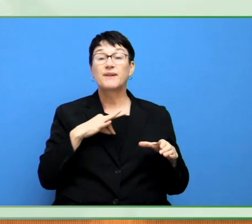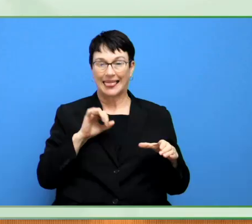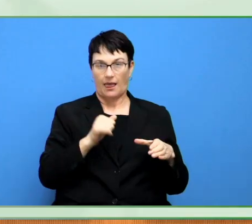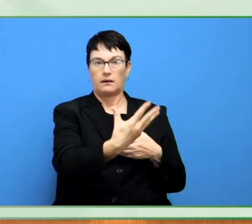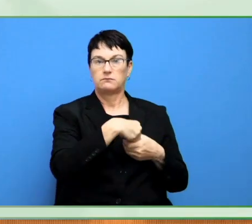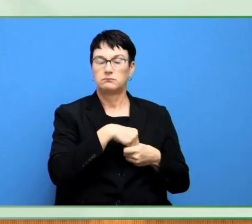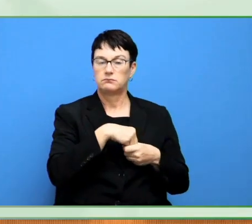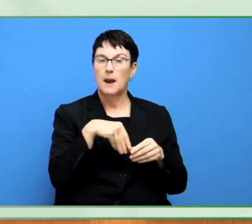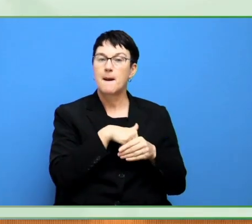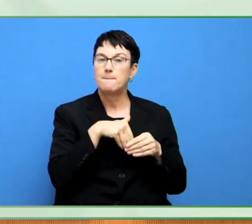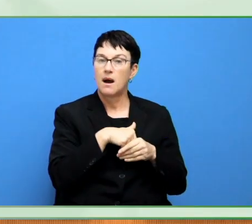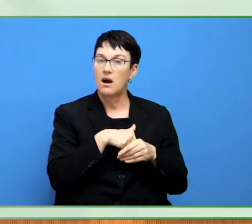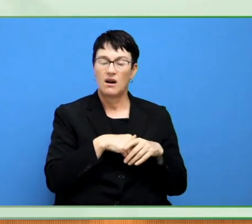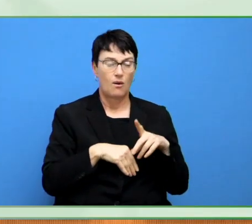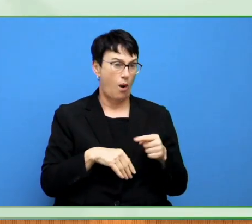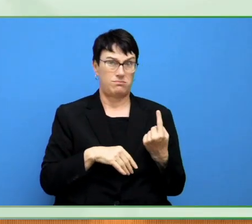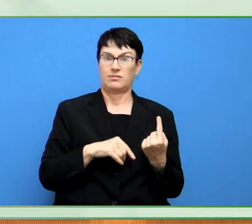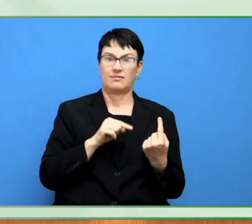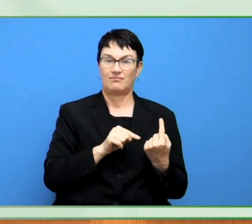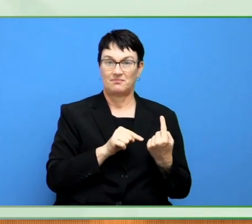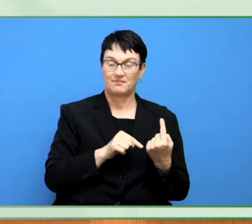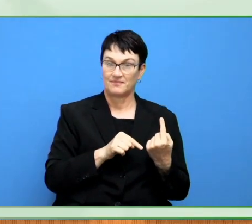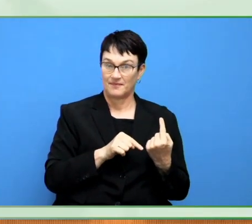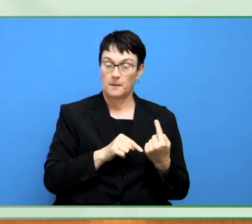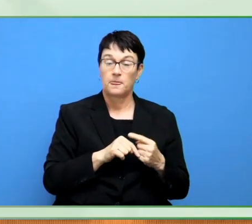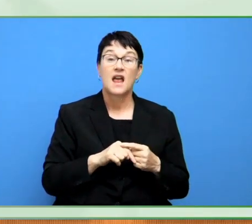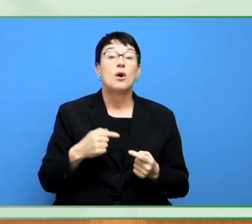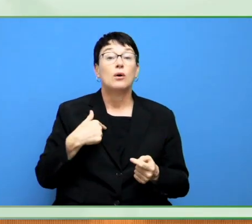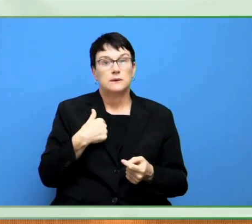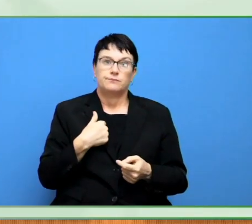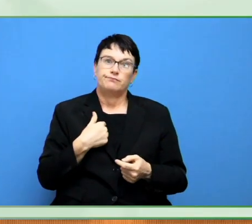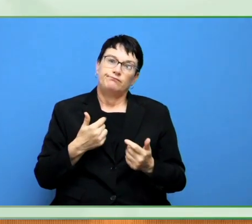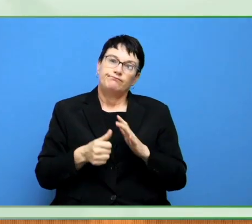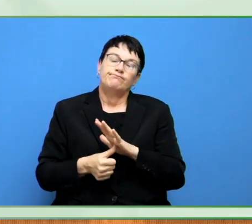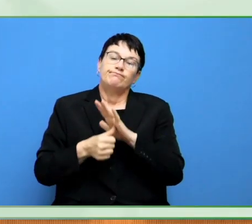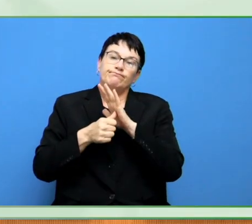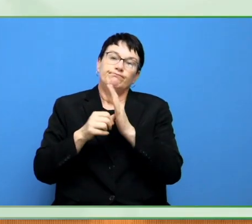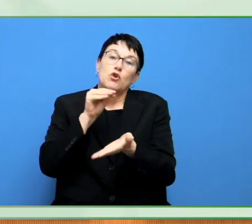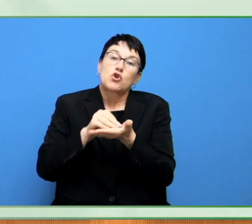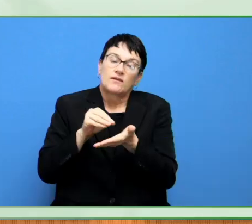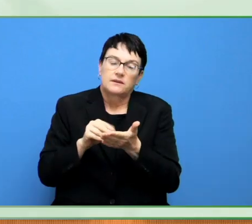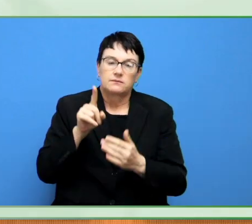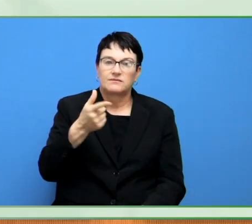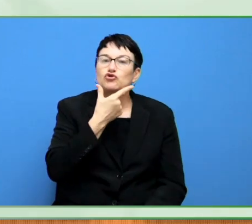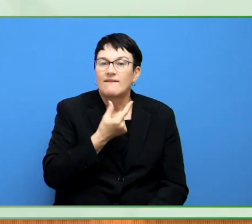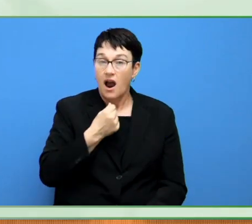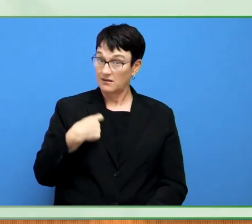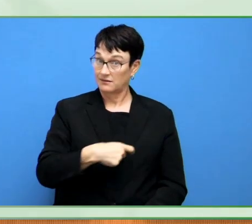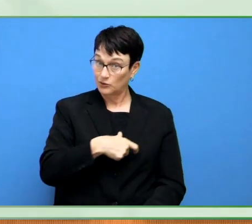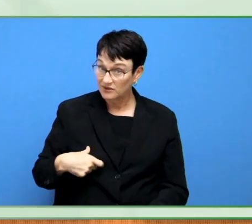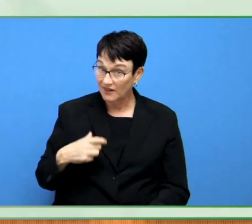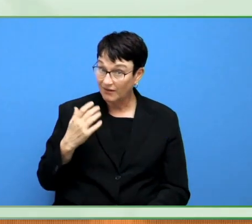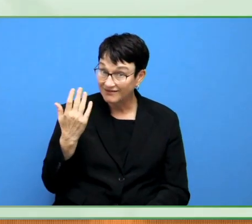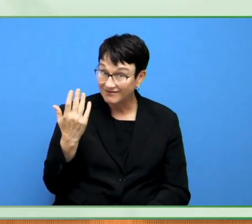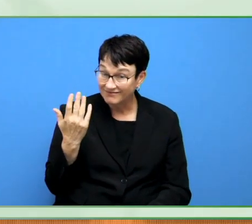And we're headquartered in Geneva, Switzerland, and some of the standards that you're